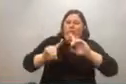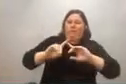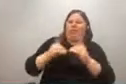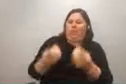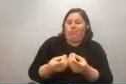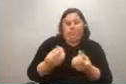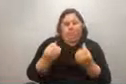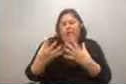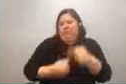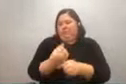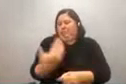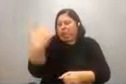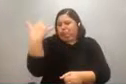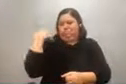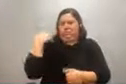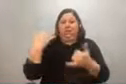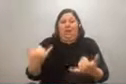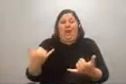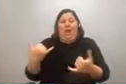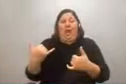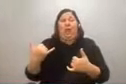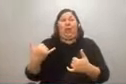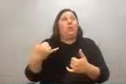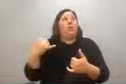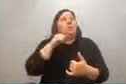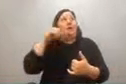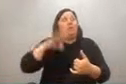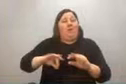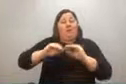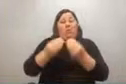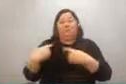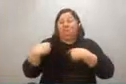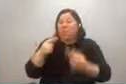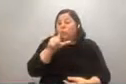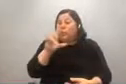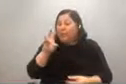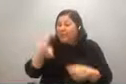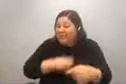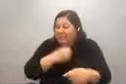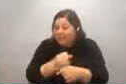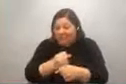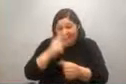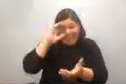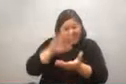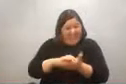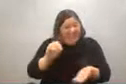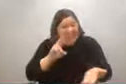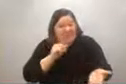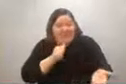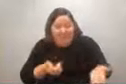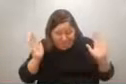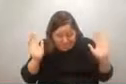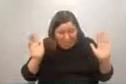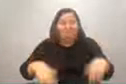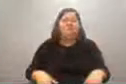we've been uh non-profit now for 27 years this is our 27th year believe it or not um and what we've done is we